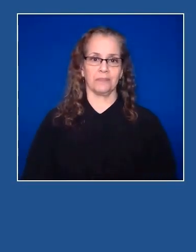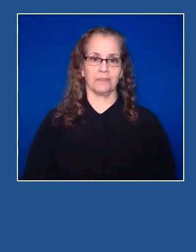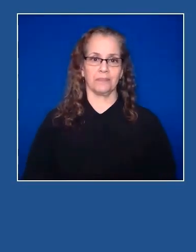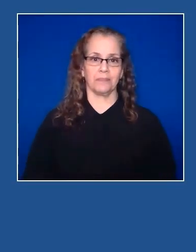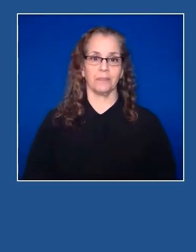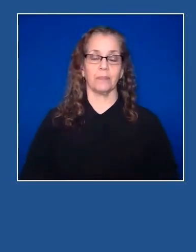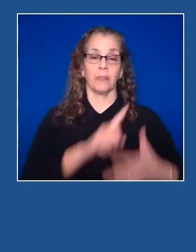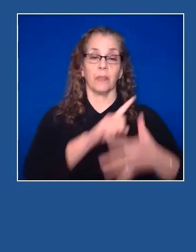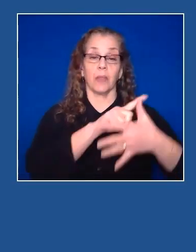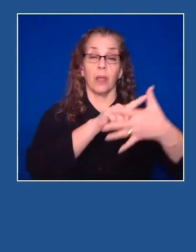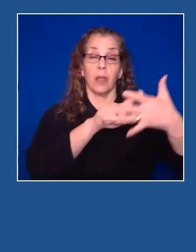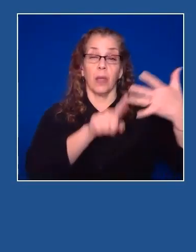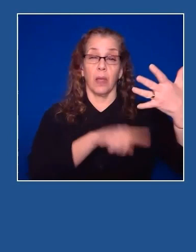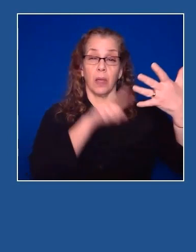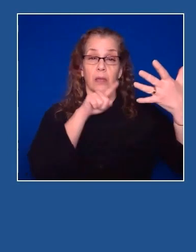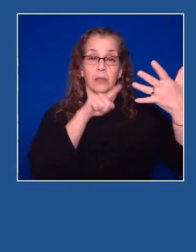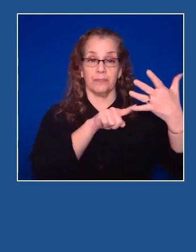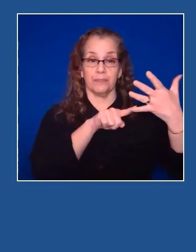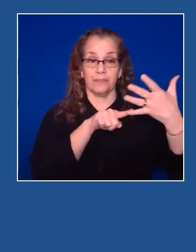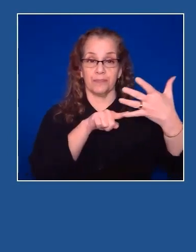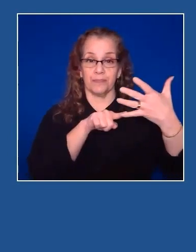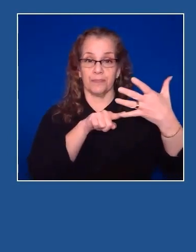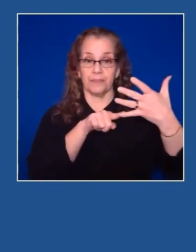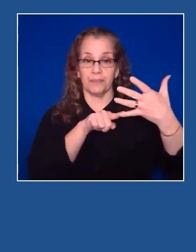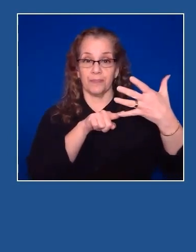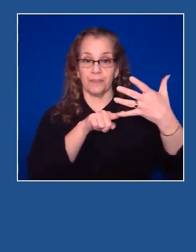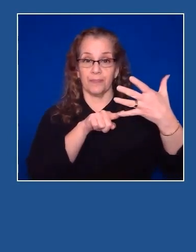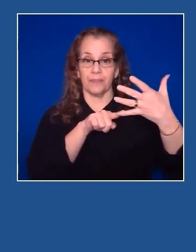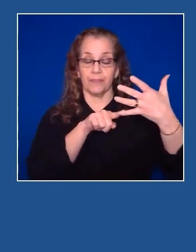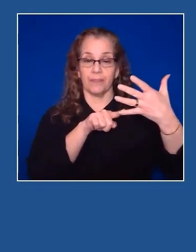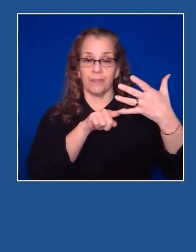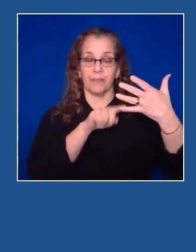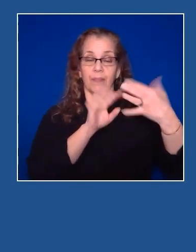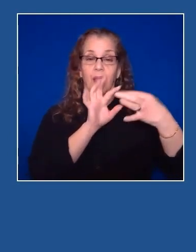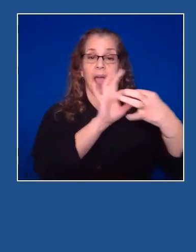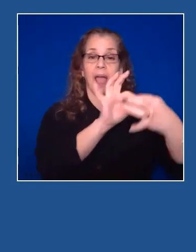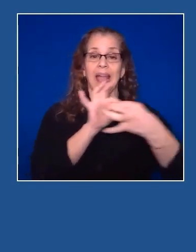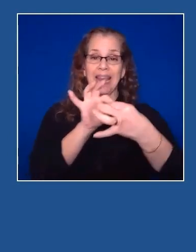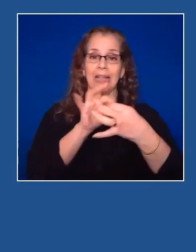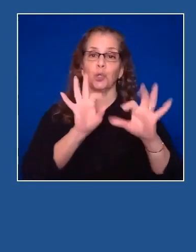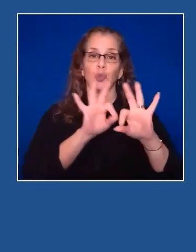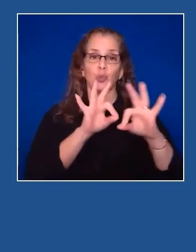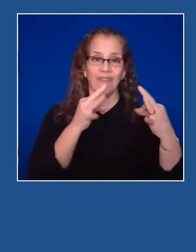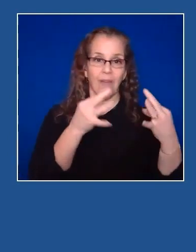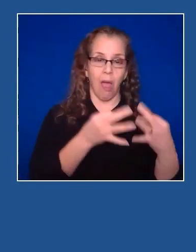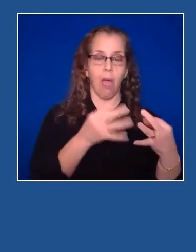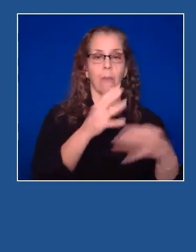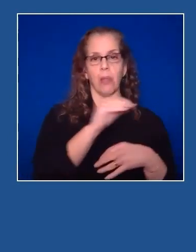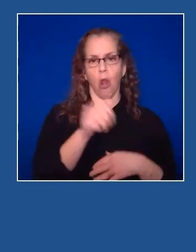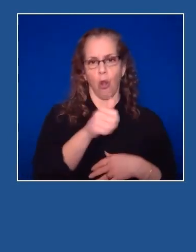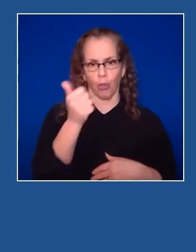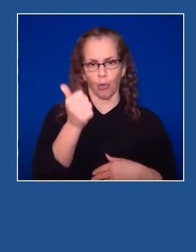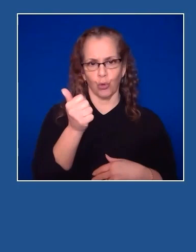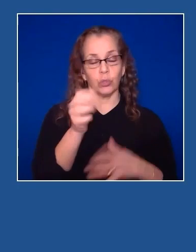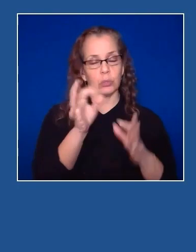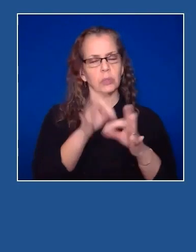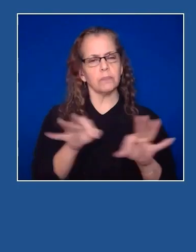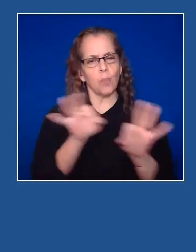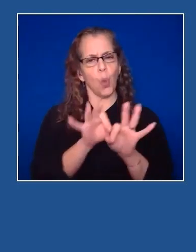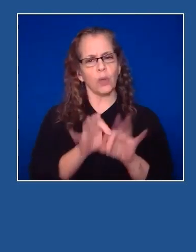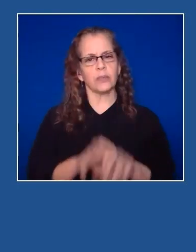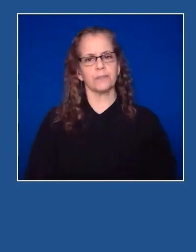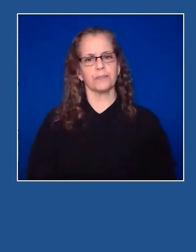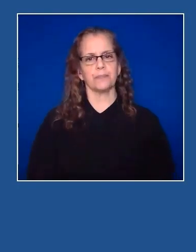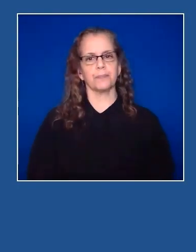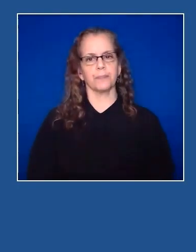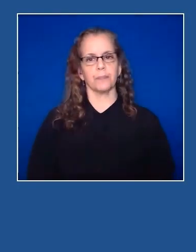All right. The last one, of course, has to do with connections to family members and to others. And this is pretty important. All right. This is taking all the